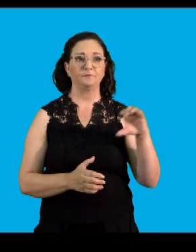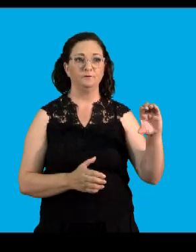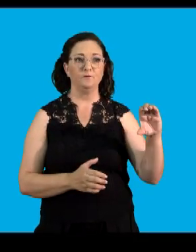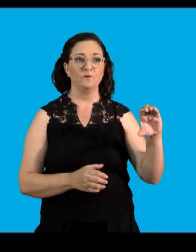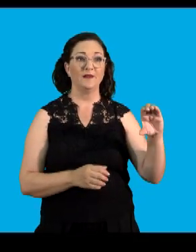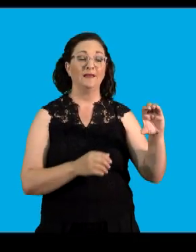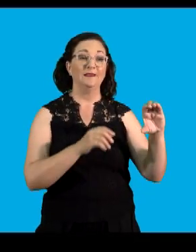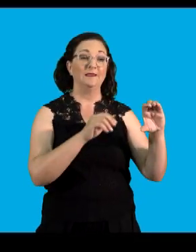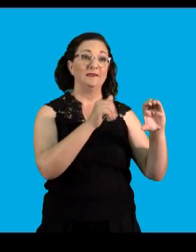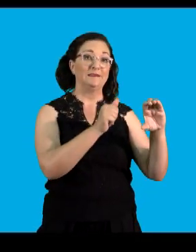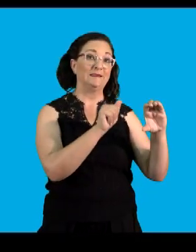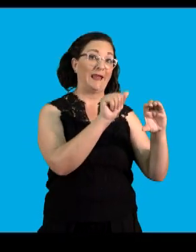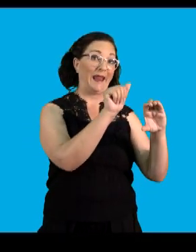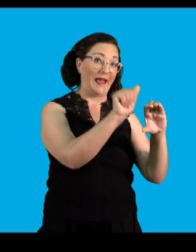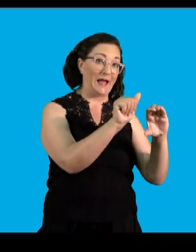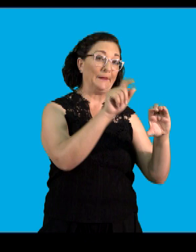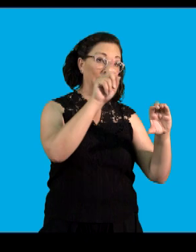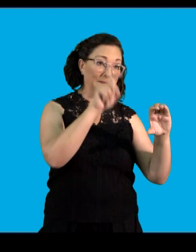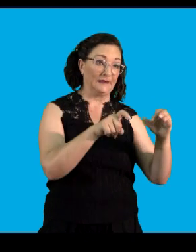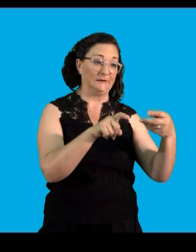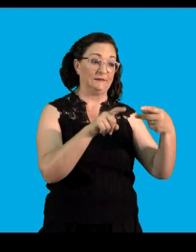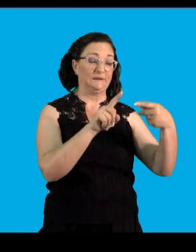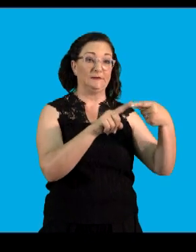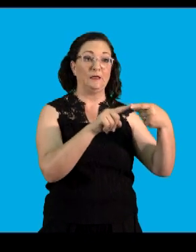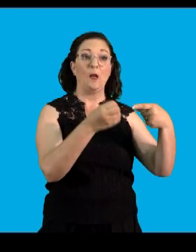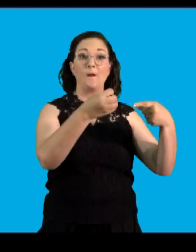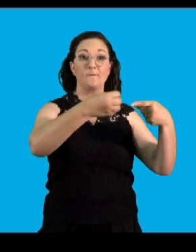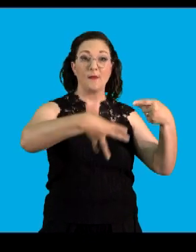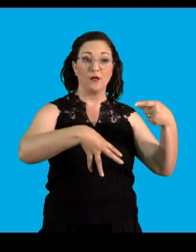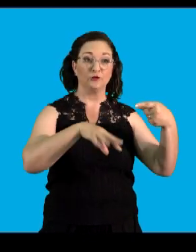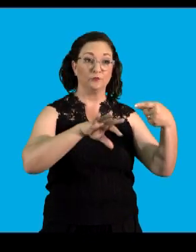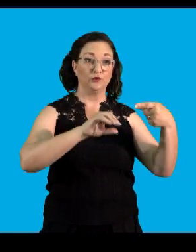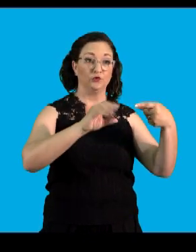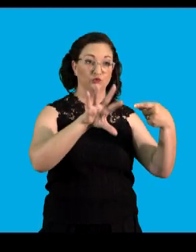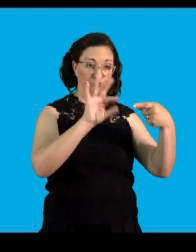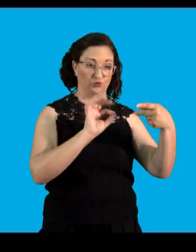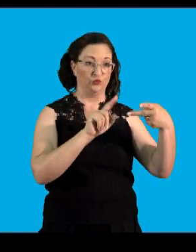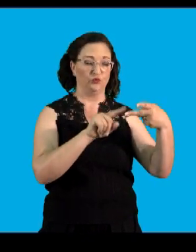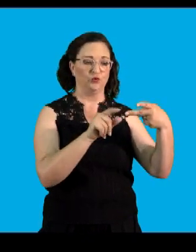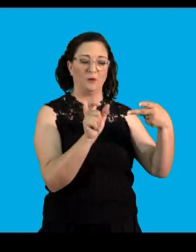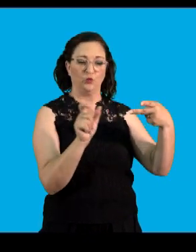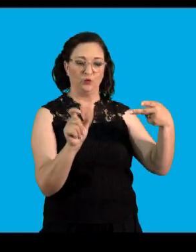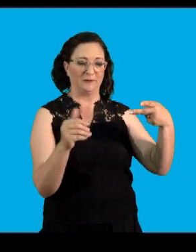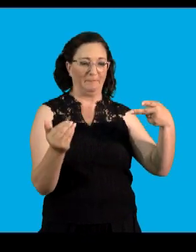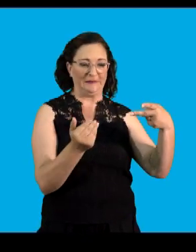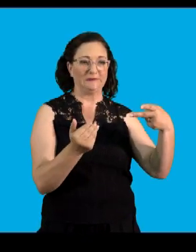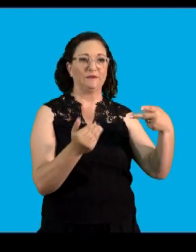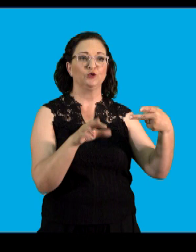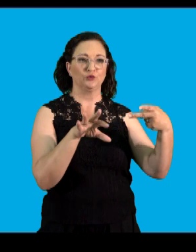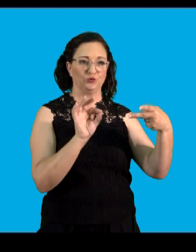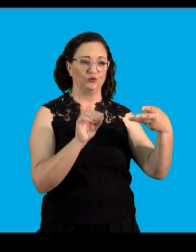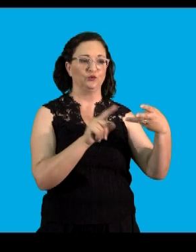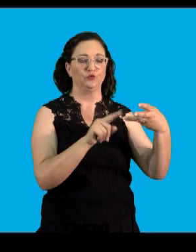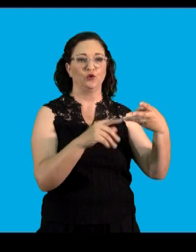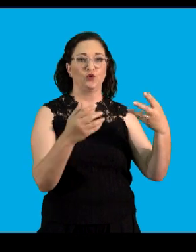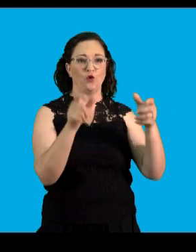section A is compulsory. There's your multiple choice questions. There's choose the missing words, and then there's the matching columns. I'm going to